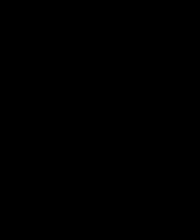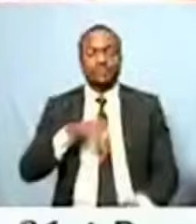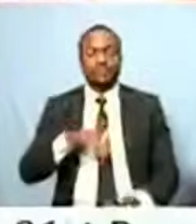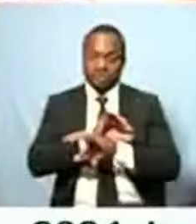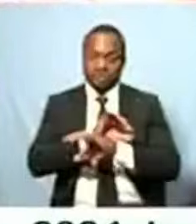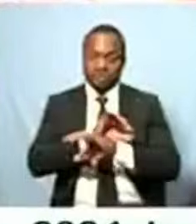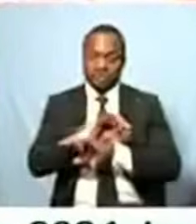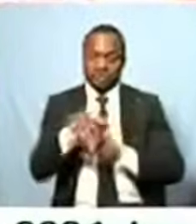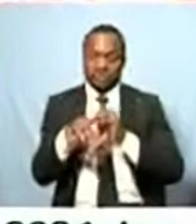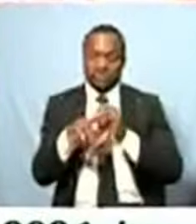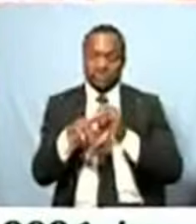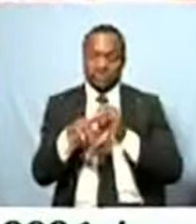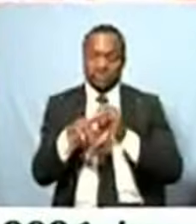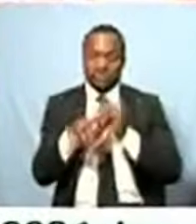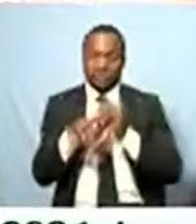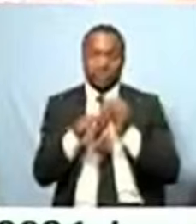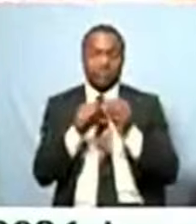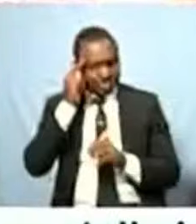We think